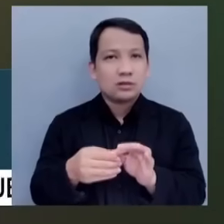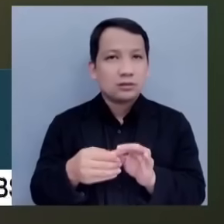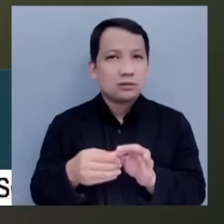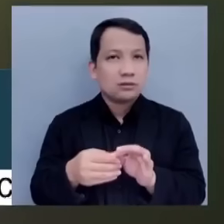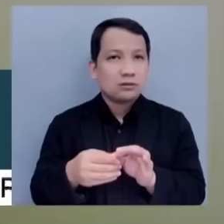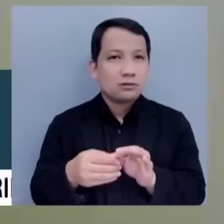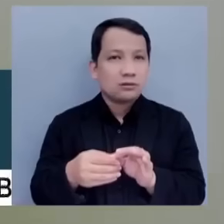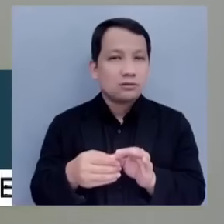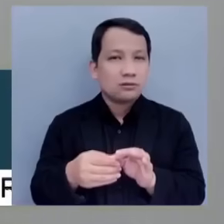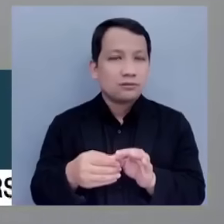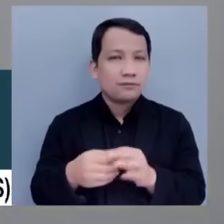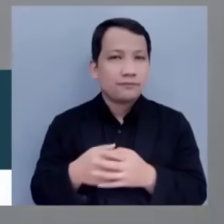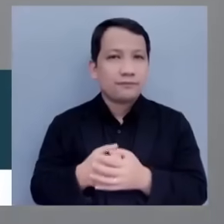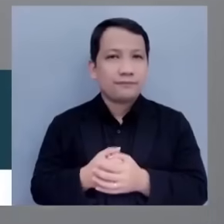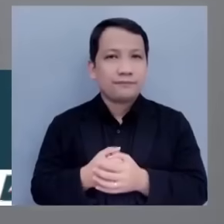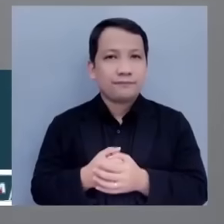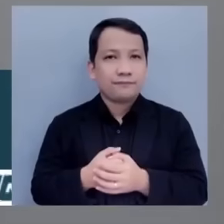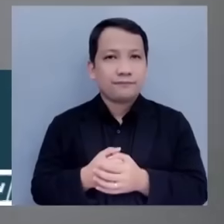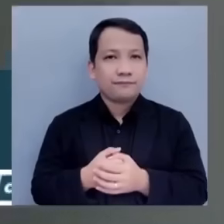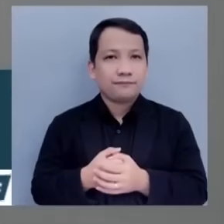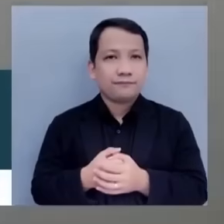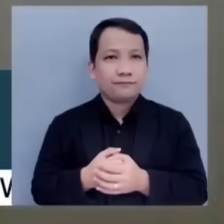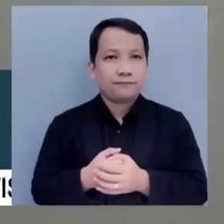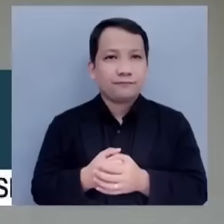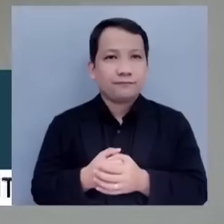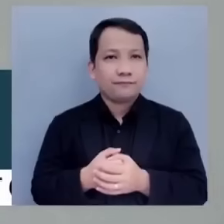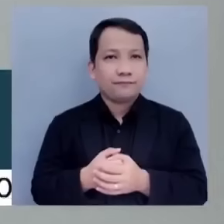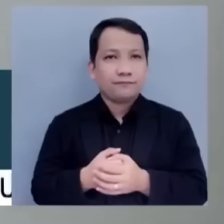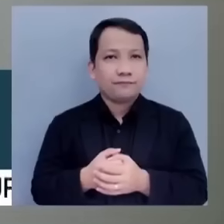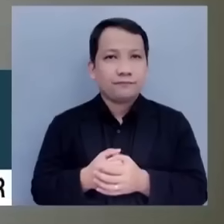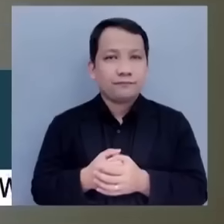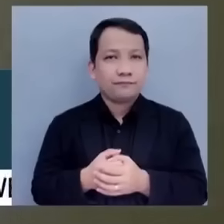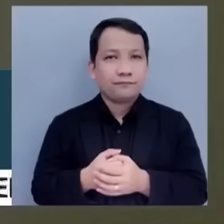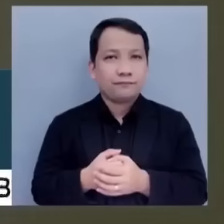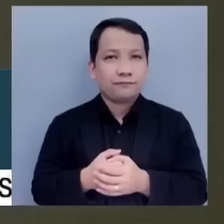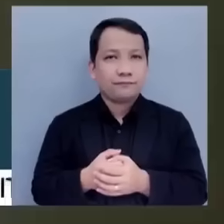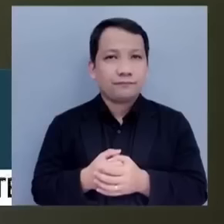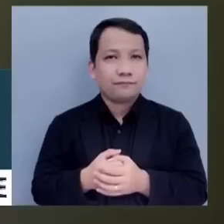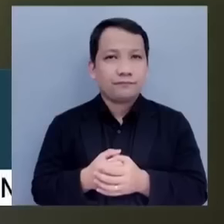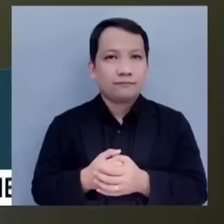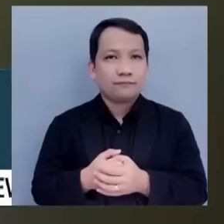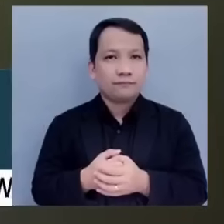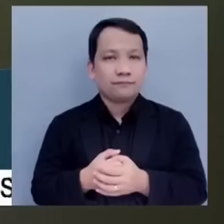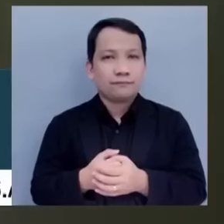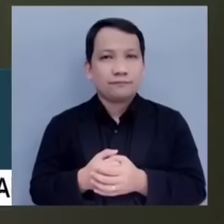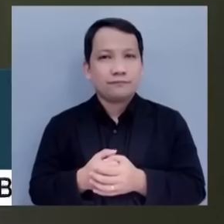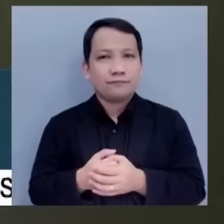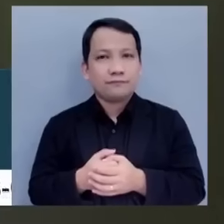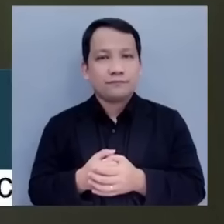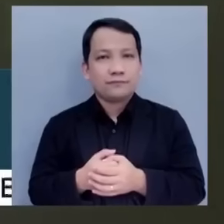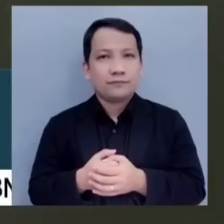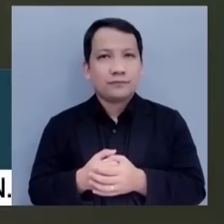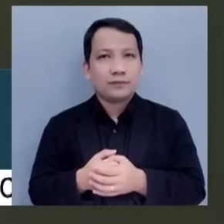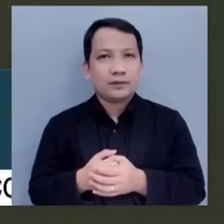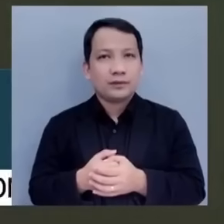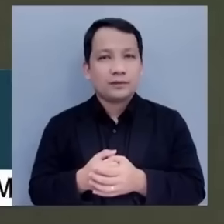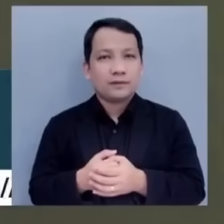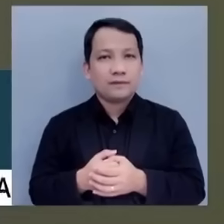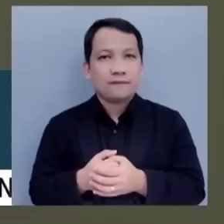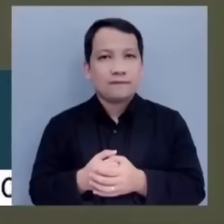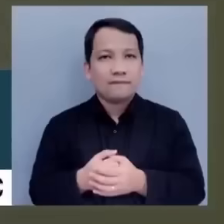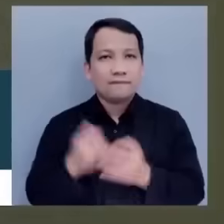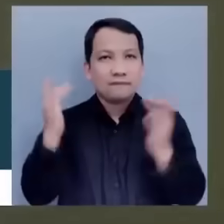El Nino. The Office of the Civil Defense Region 2 has also raised the blue alert status for local governments and other